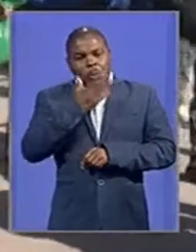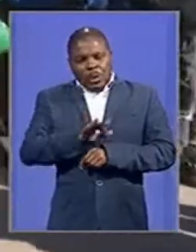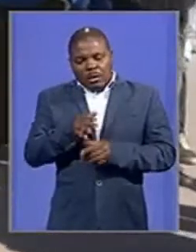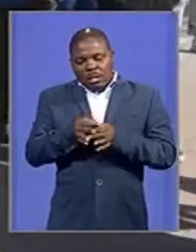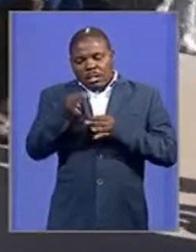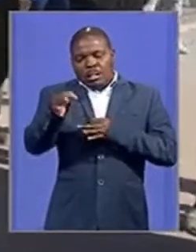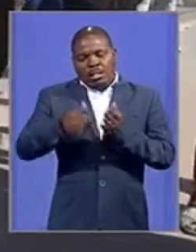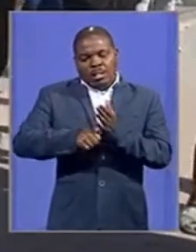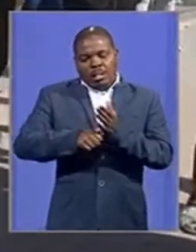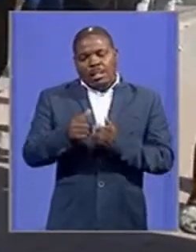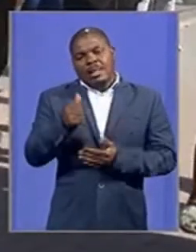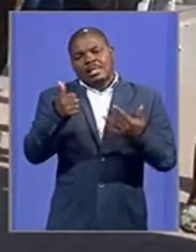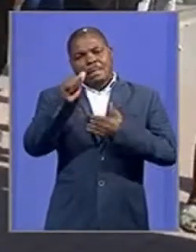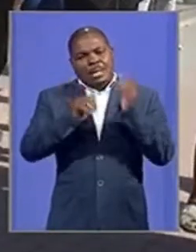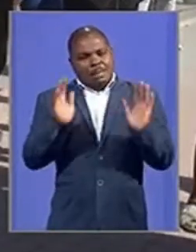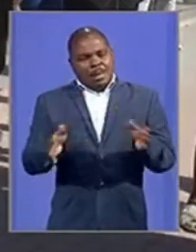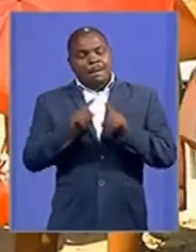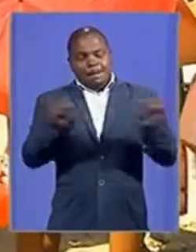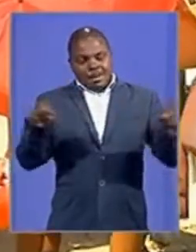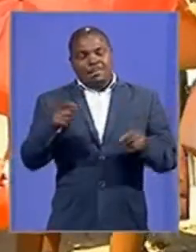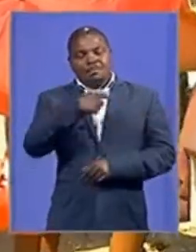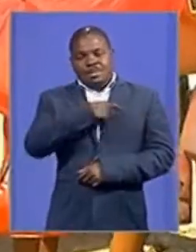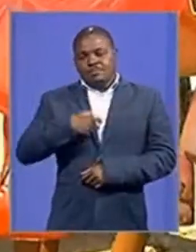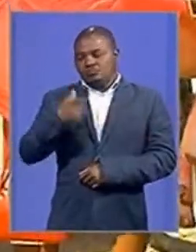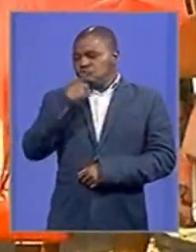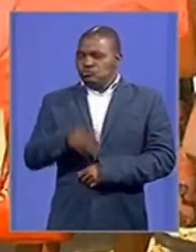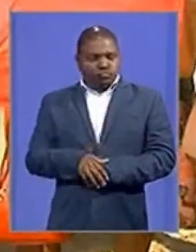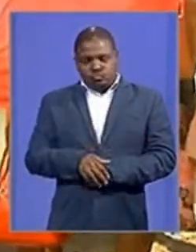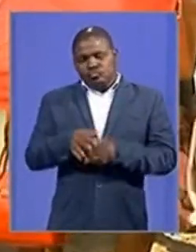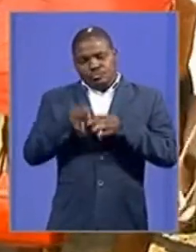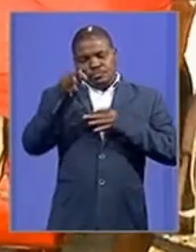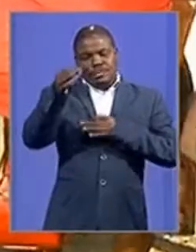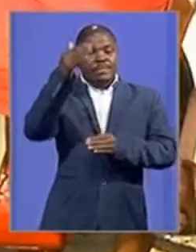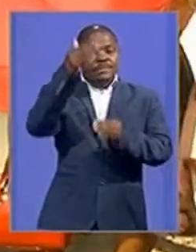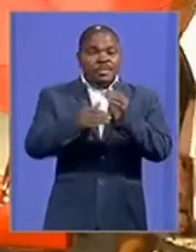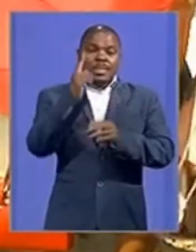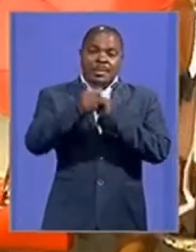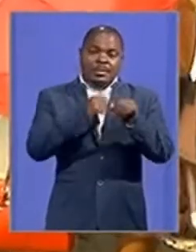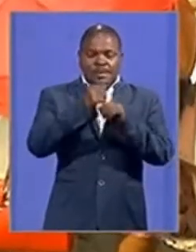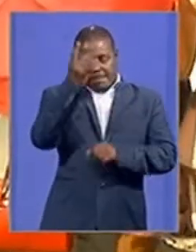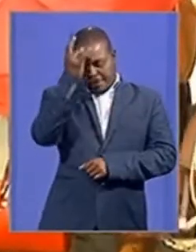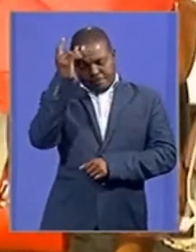di le 6, Moporesidente Cyril Ramaphosa o rile e fitlhelele Mopitlwe wa ngwaga yo o latelang.